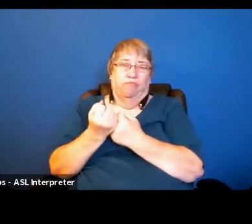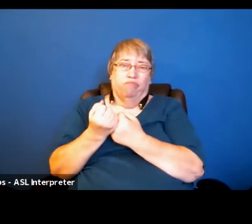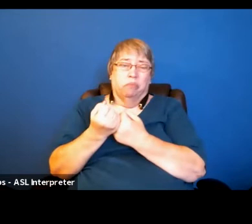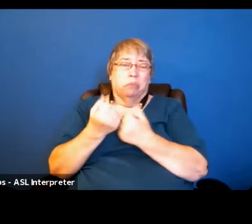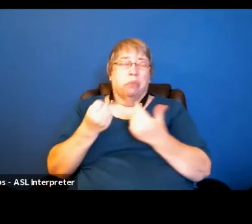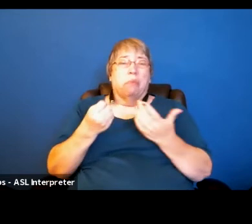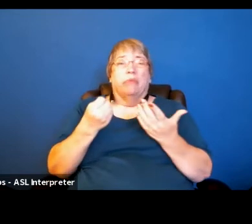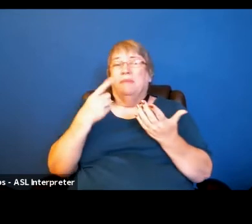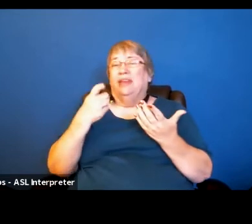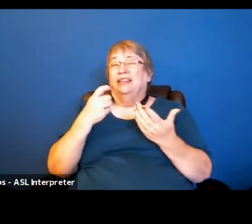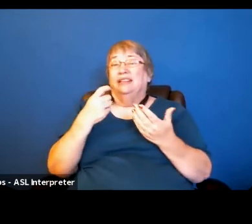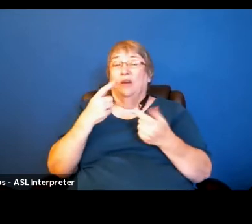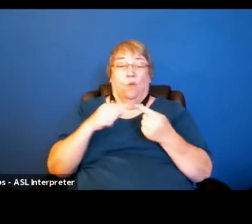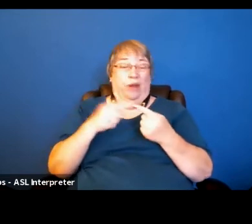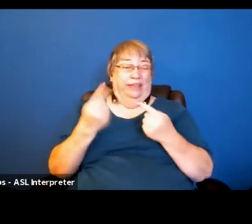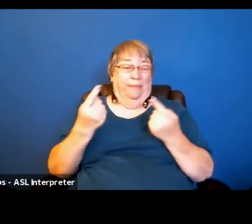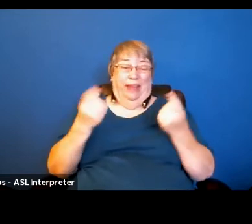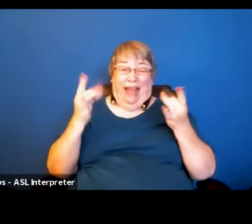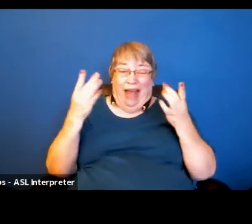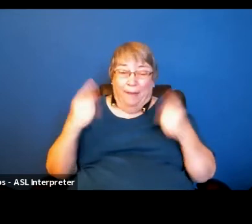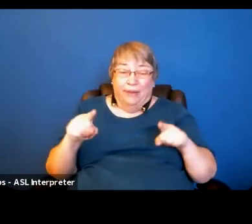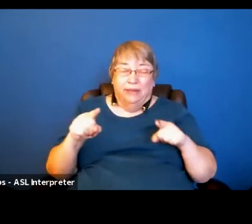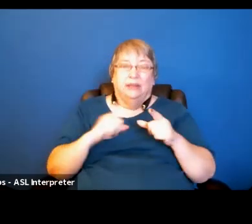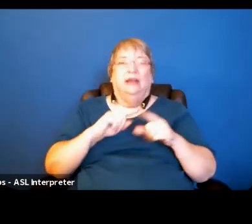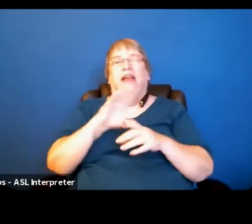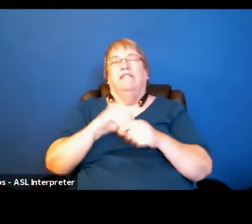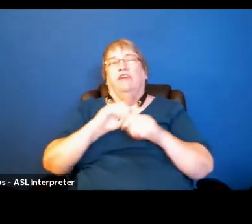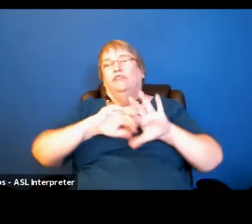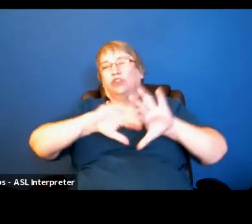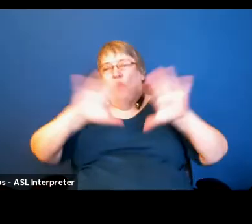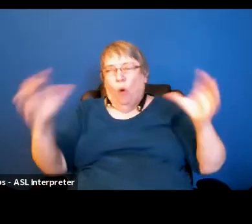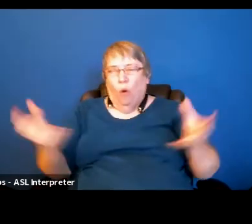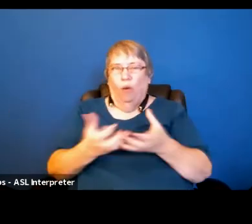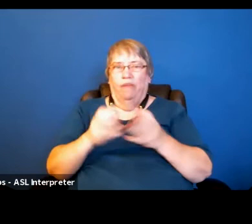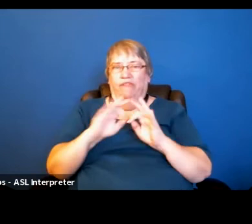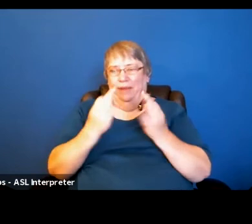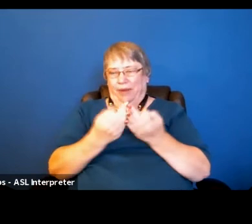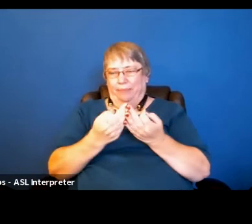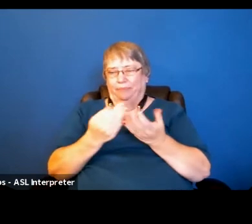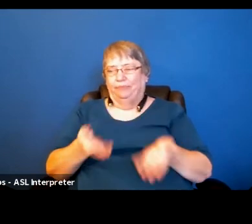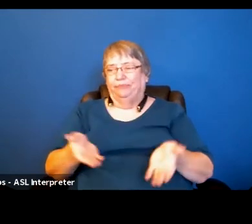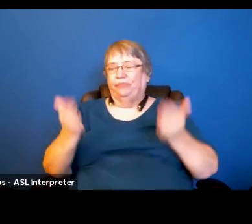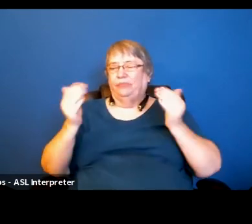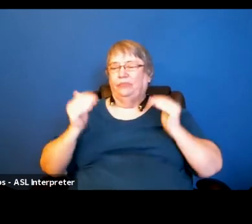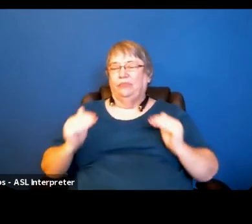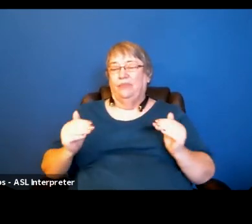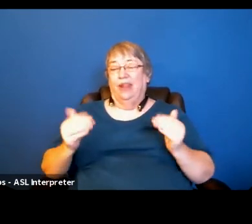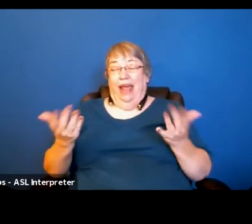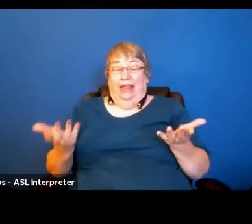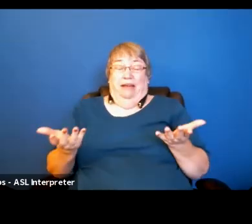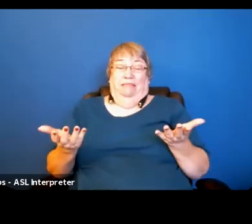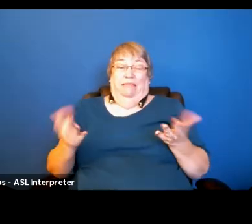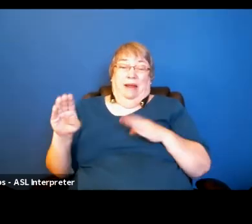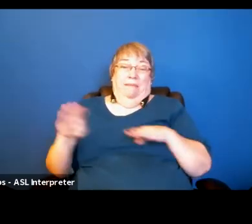gives support to the caregiver in the right way. And then finally, just around behavioral health technology,